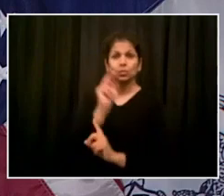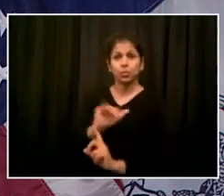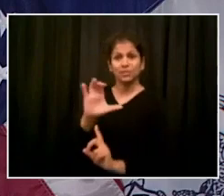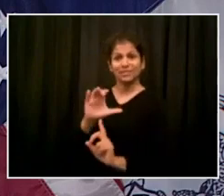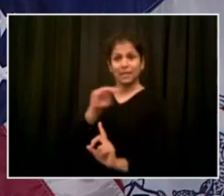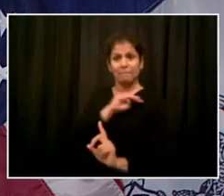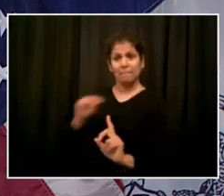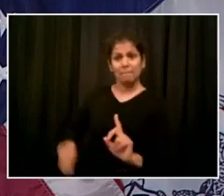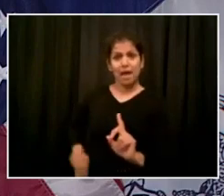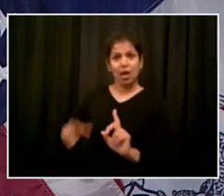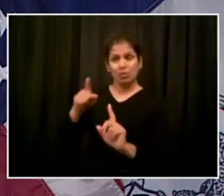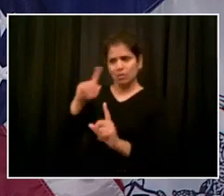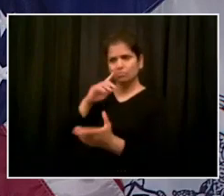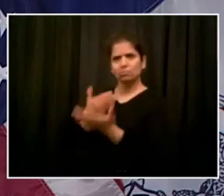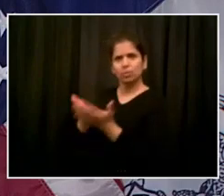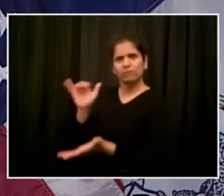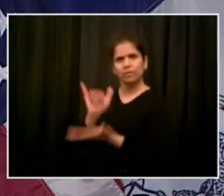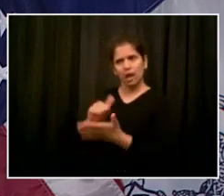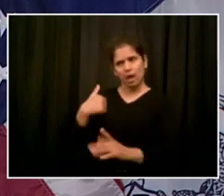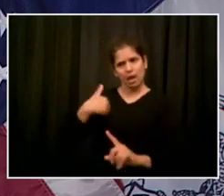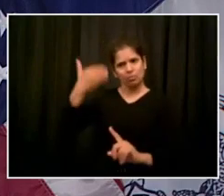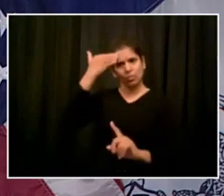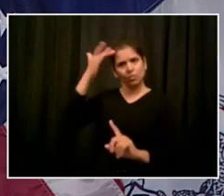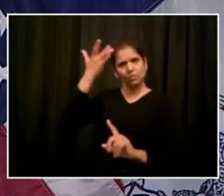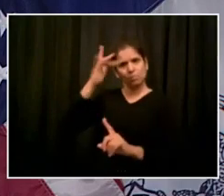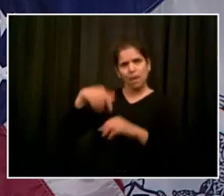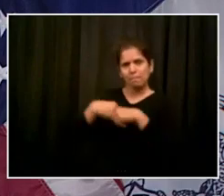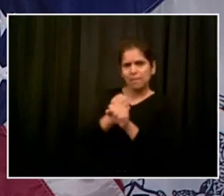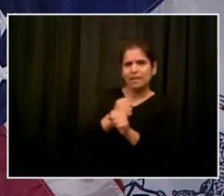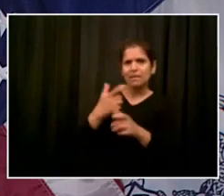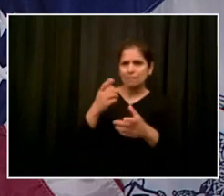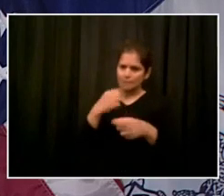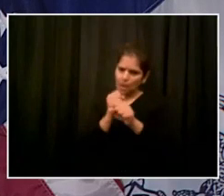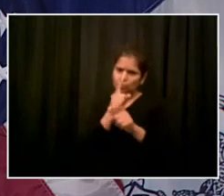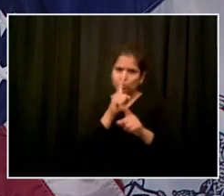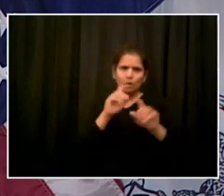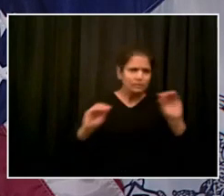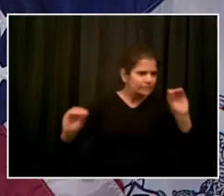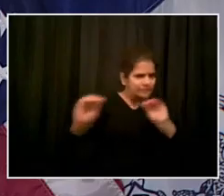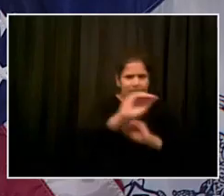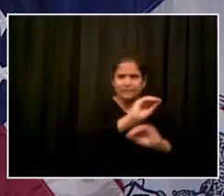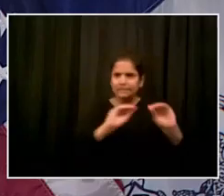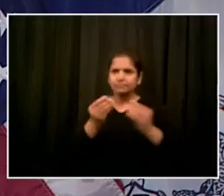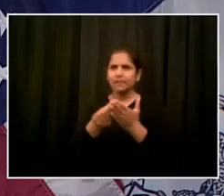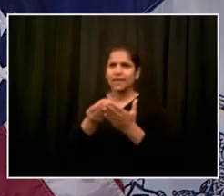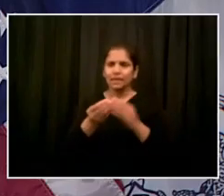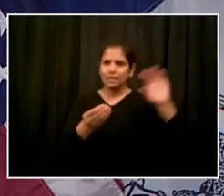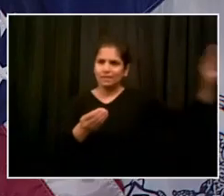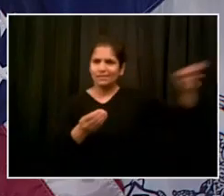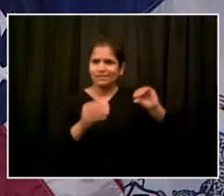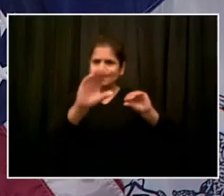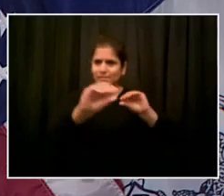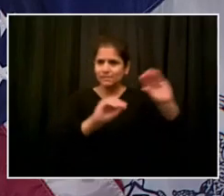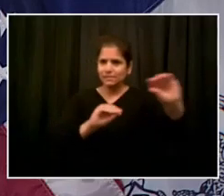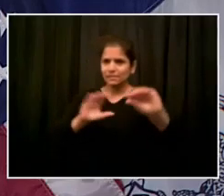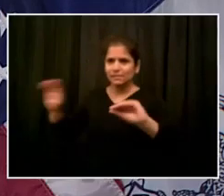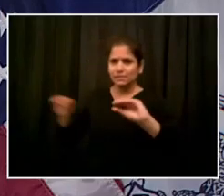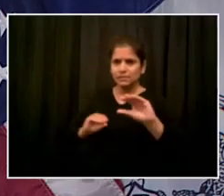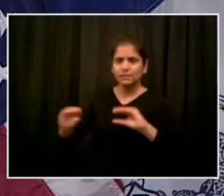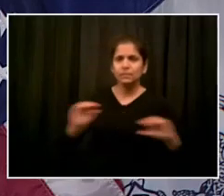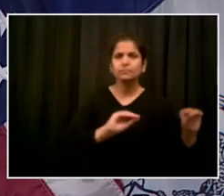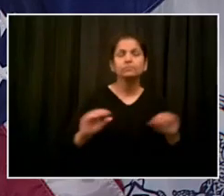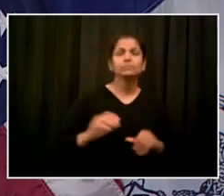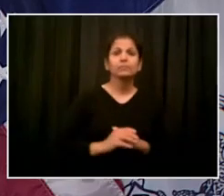really, really responsible in the way it's approached its finances for decades. So there's that point. And then, of course, that the state of New York